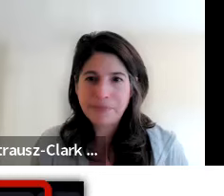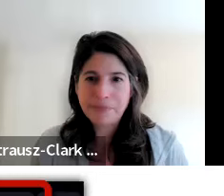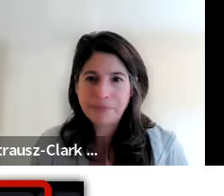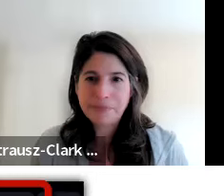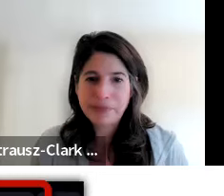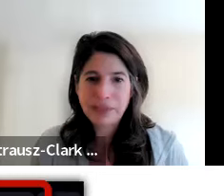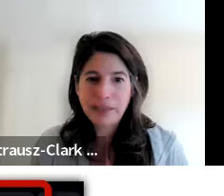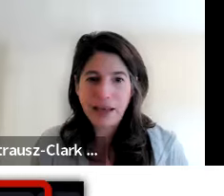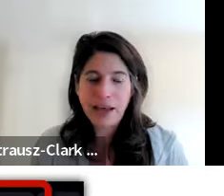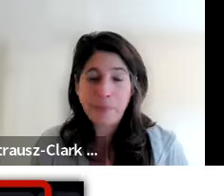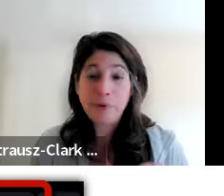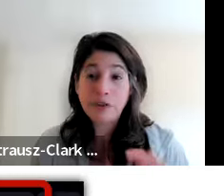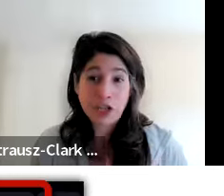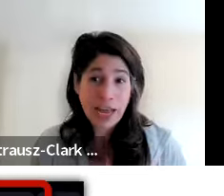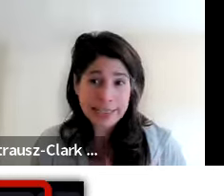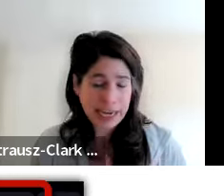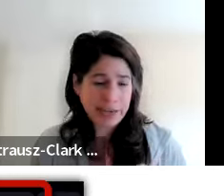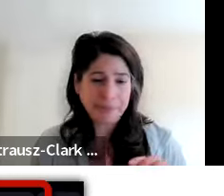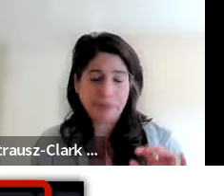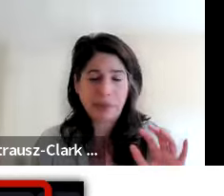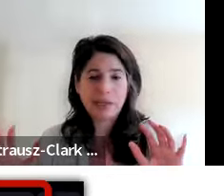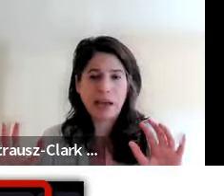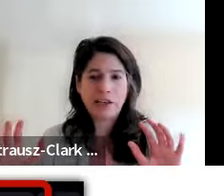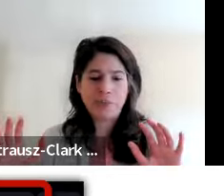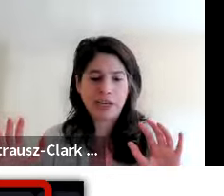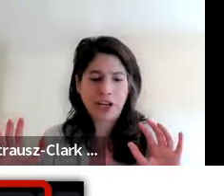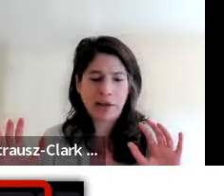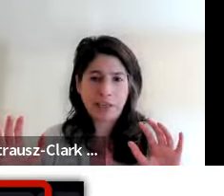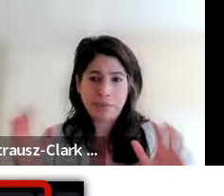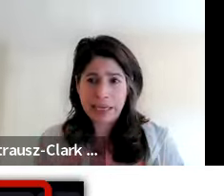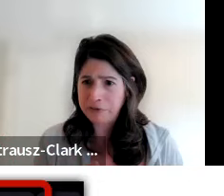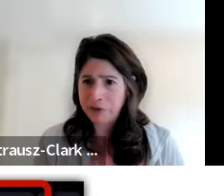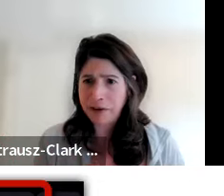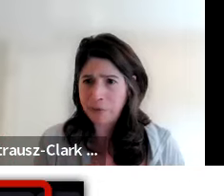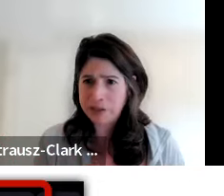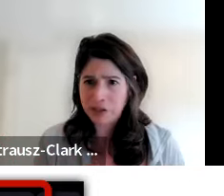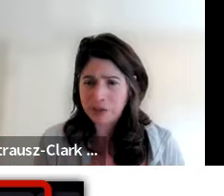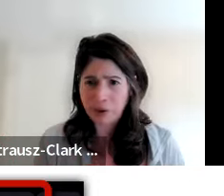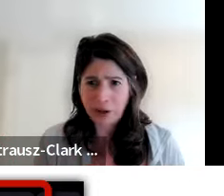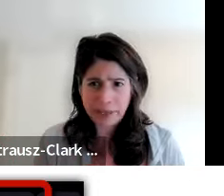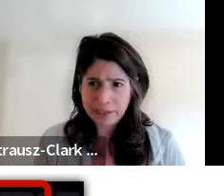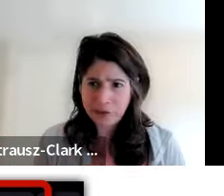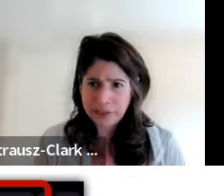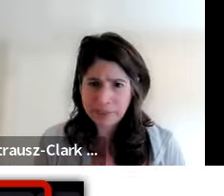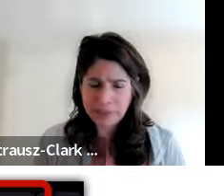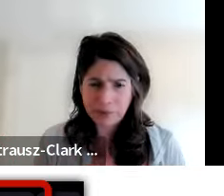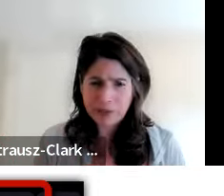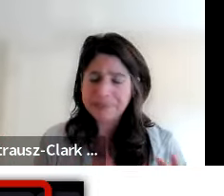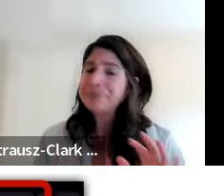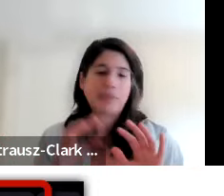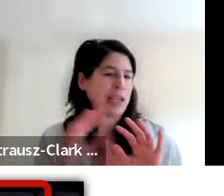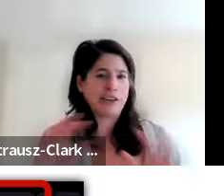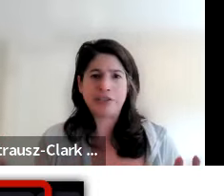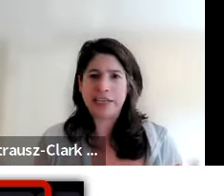more. For chat today, you may chat with me if you have questions or comments, CRIS committee